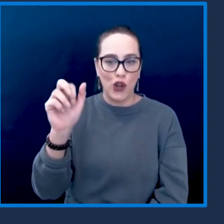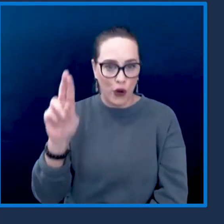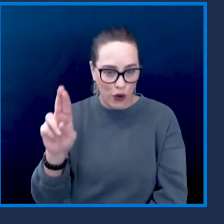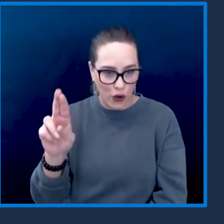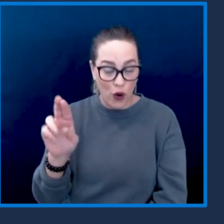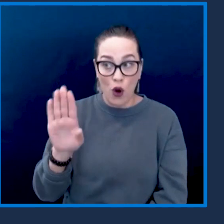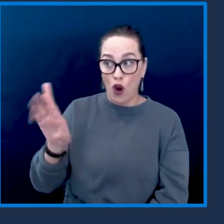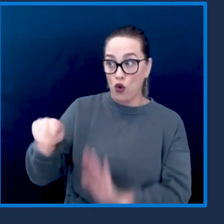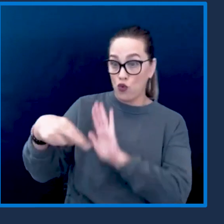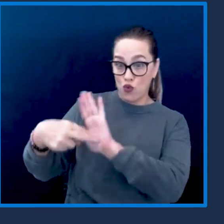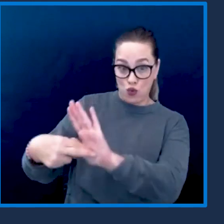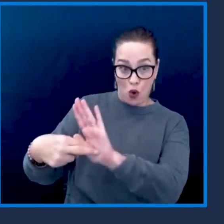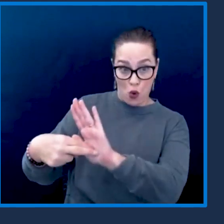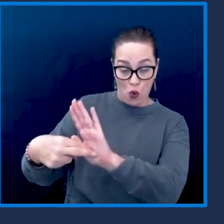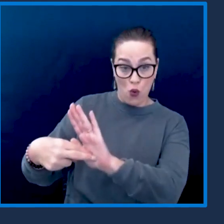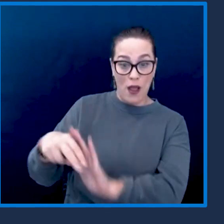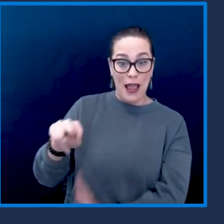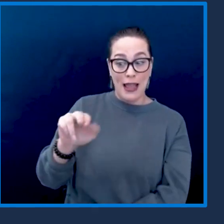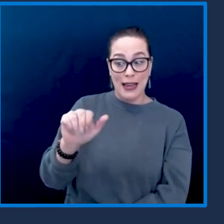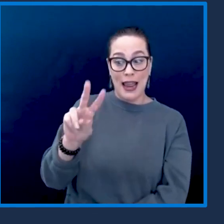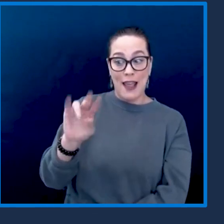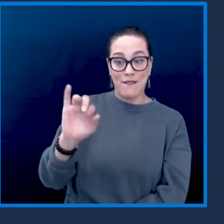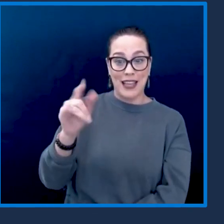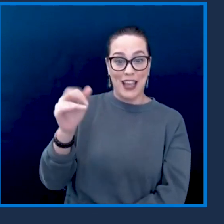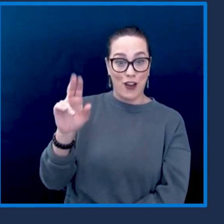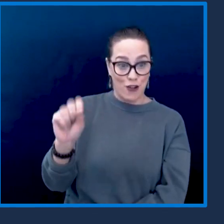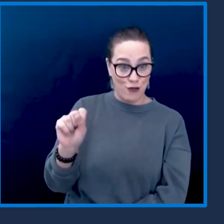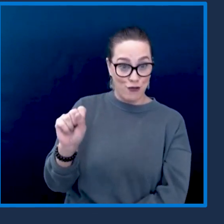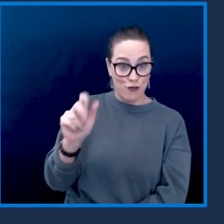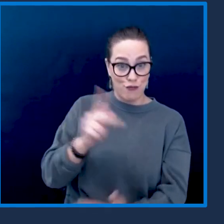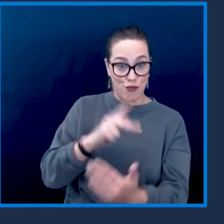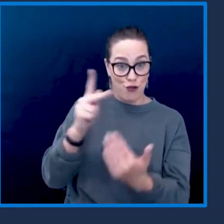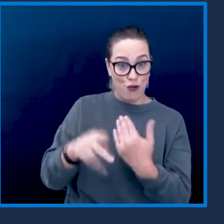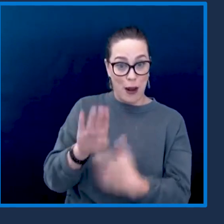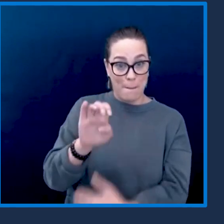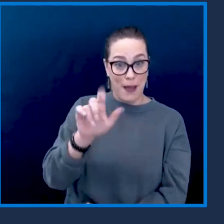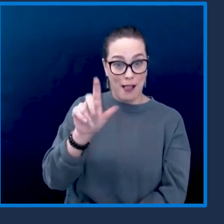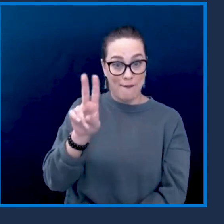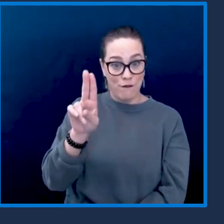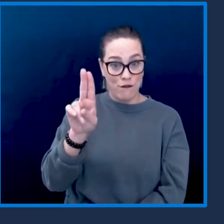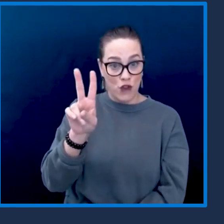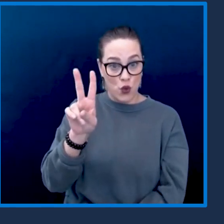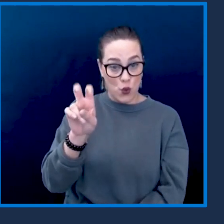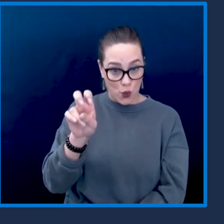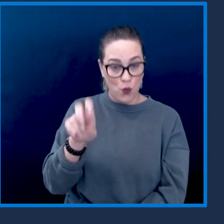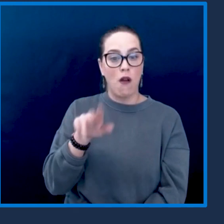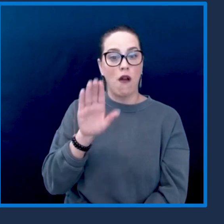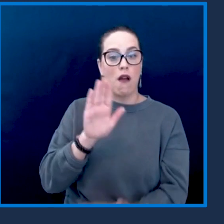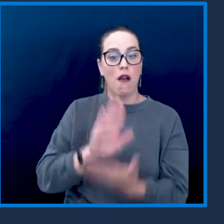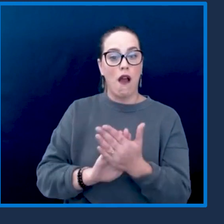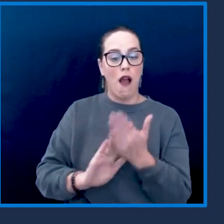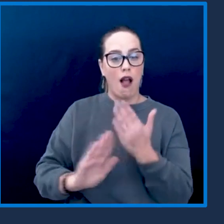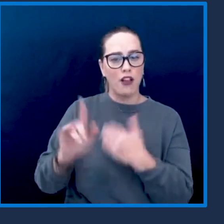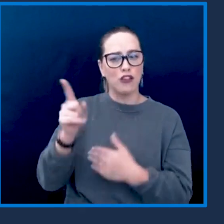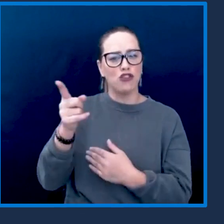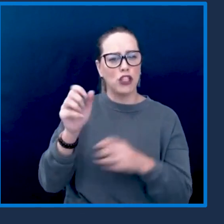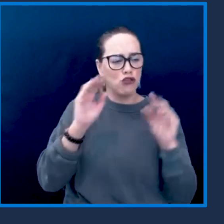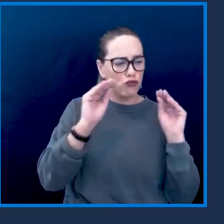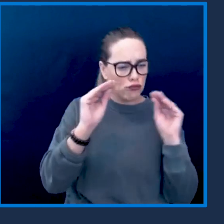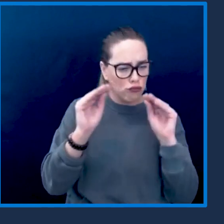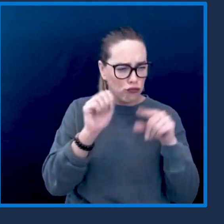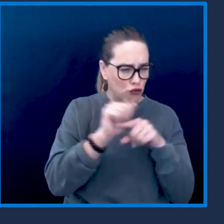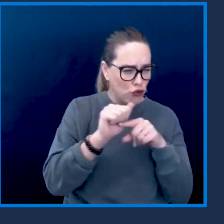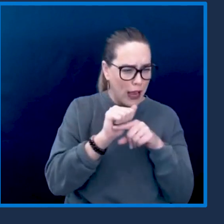of the Neurodiversity Navigators program at Bellevue College, Sara has been educating our interviewers, managers, and teams